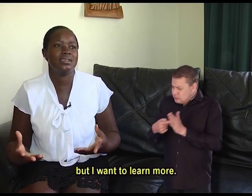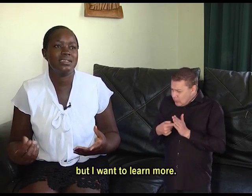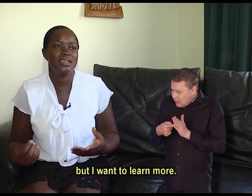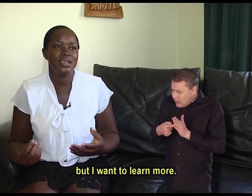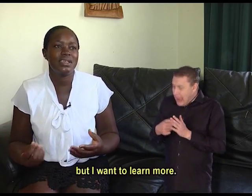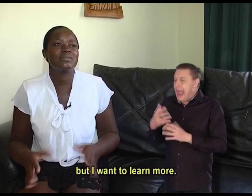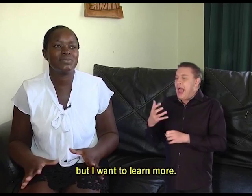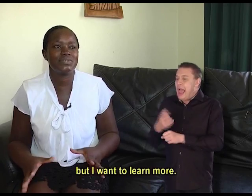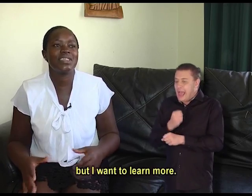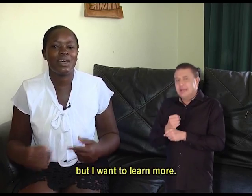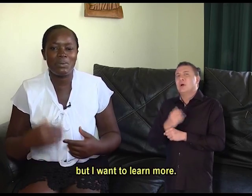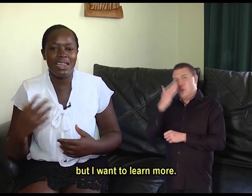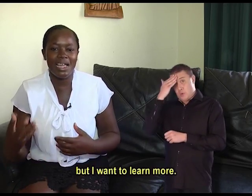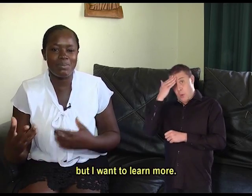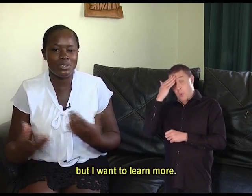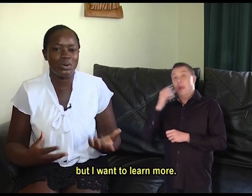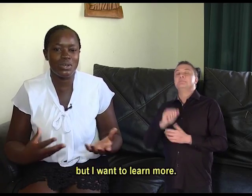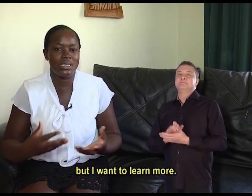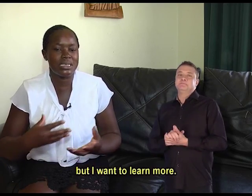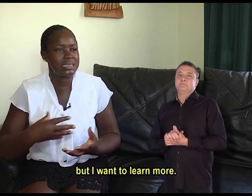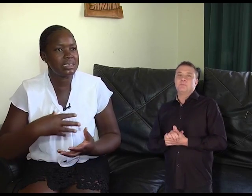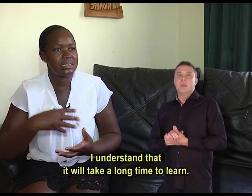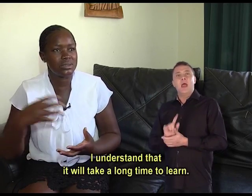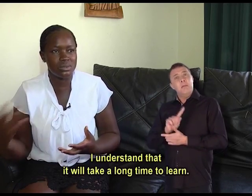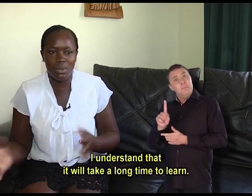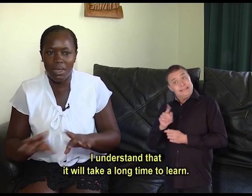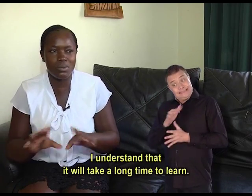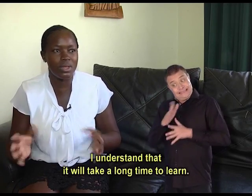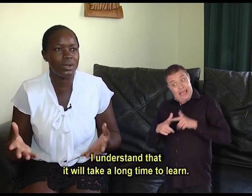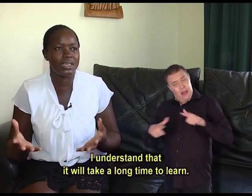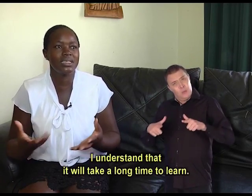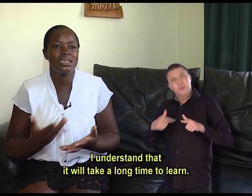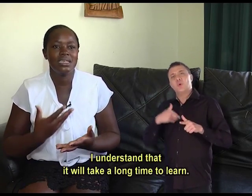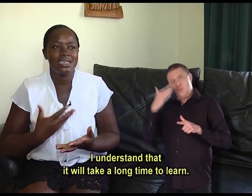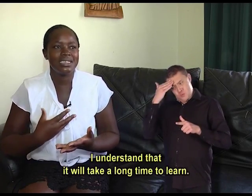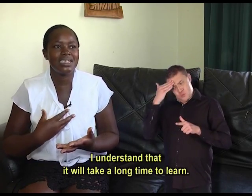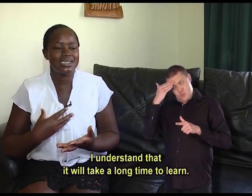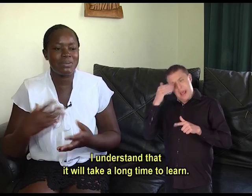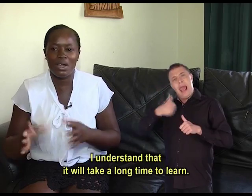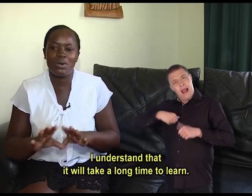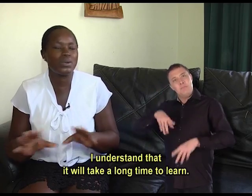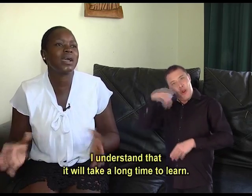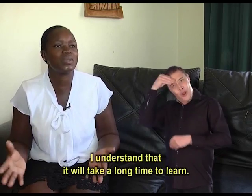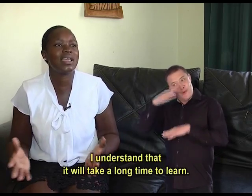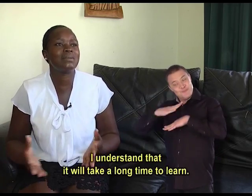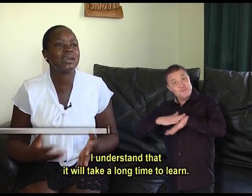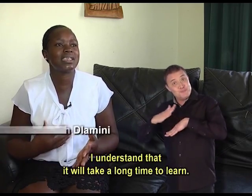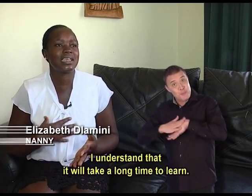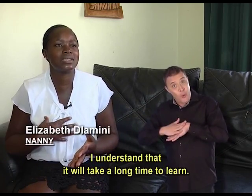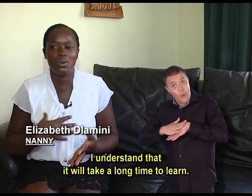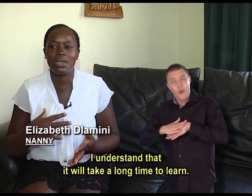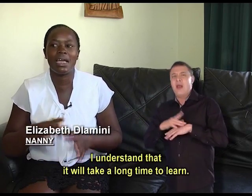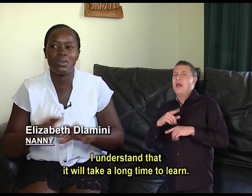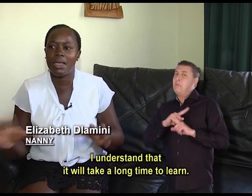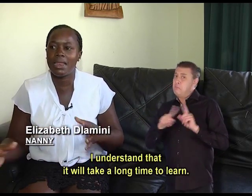bona. Go bolela ka matsogo ke nto e nngwe e le goreng e tsaya sebaka gore o ka itlwaela, mara